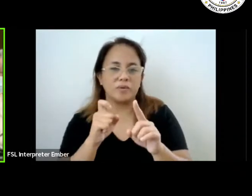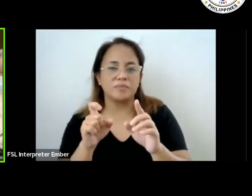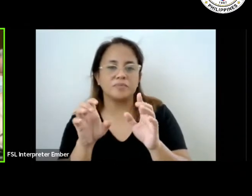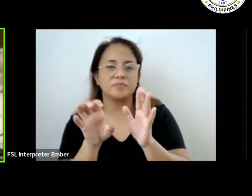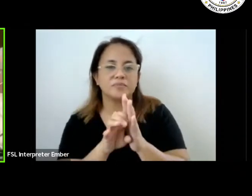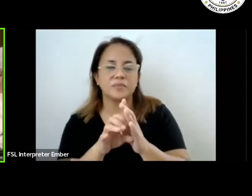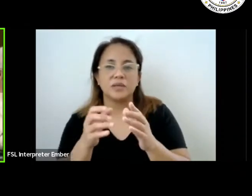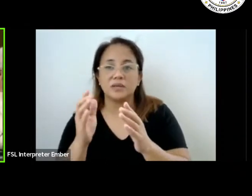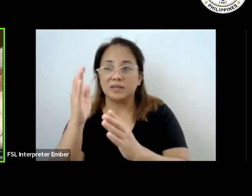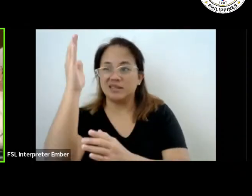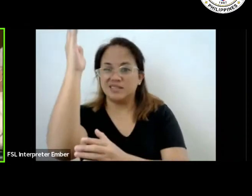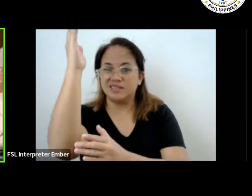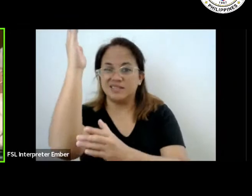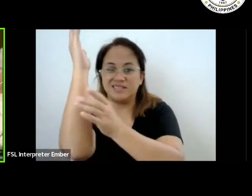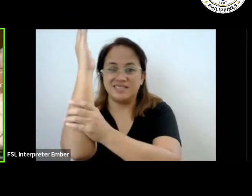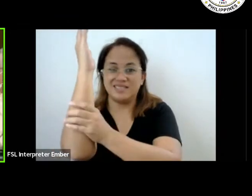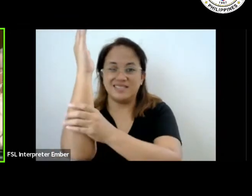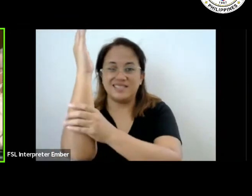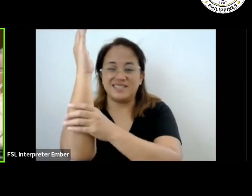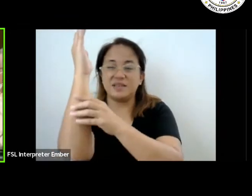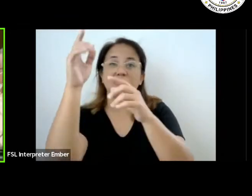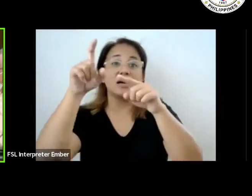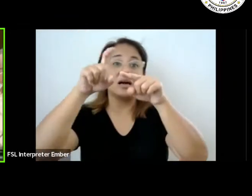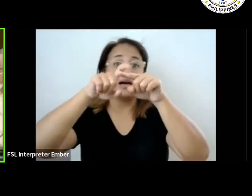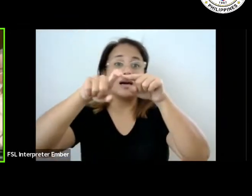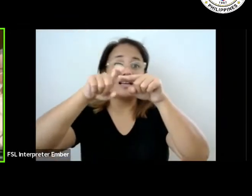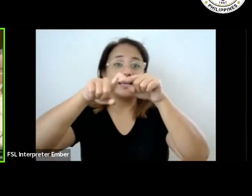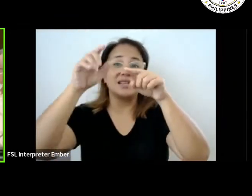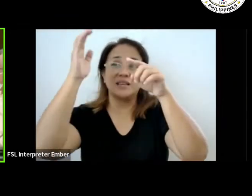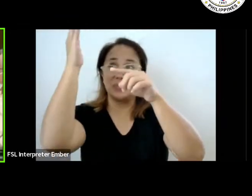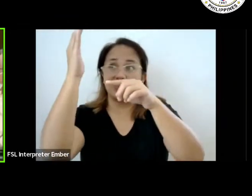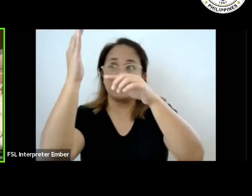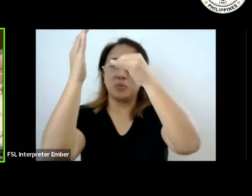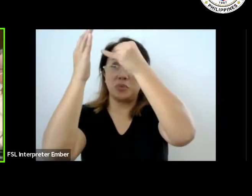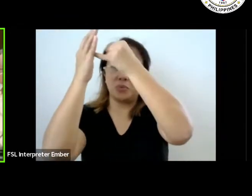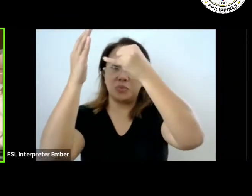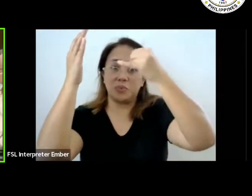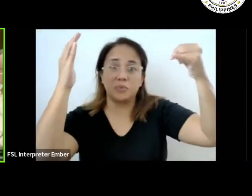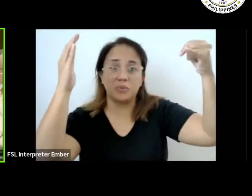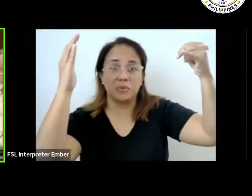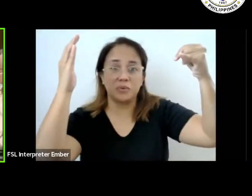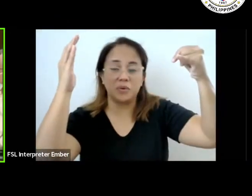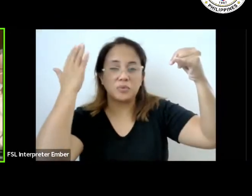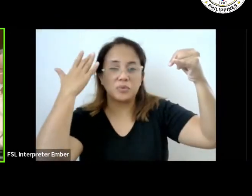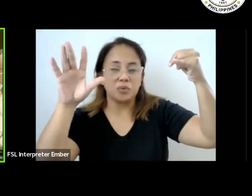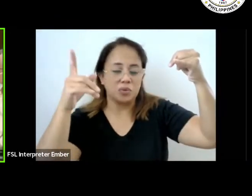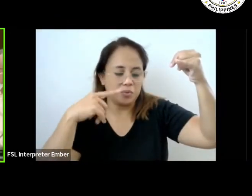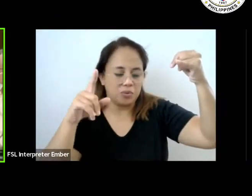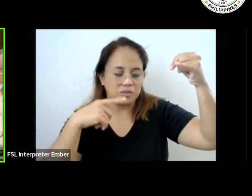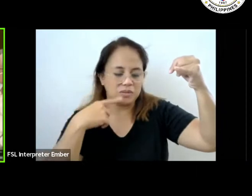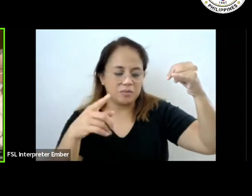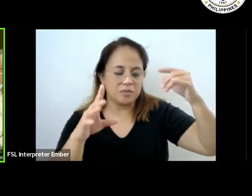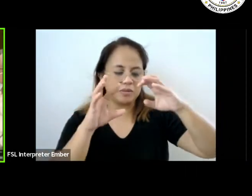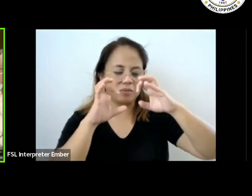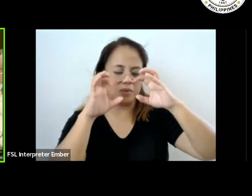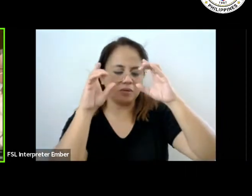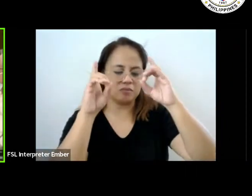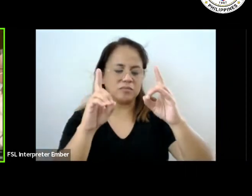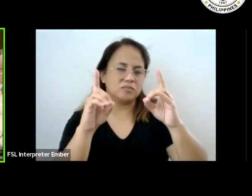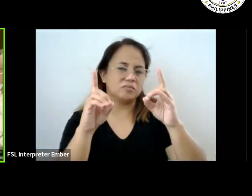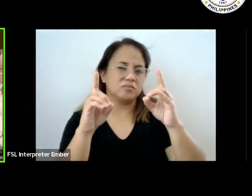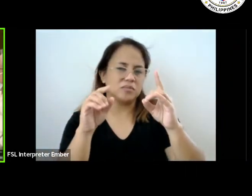pole lines of the electric cooperatives. May I know if what's the take of the Department of Education, Mr.